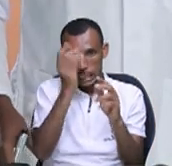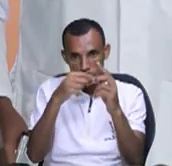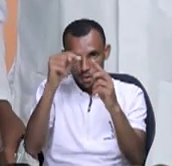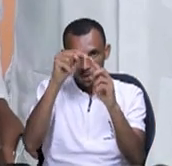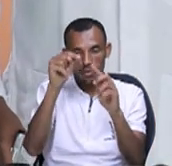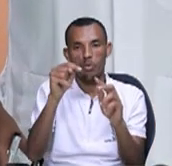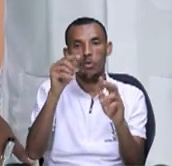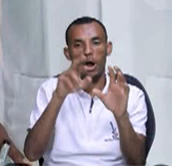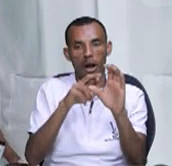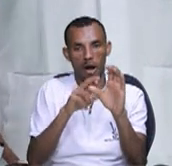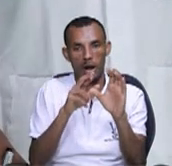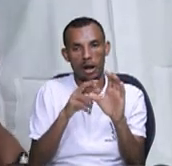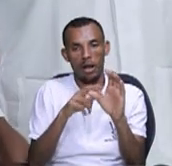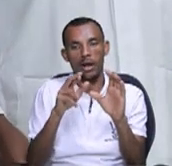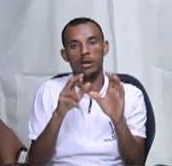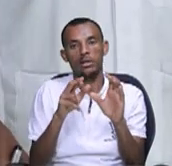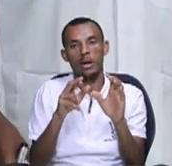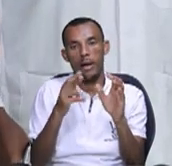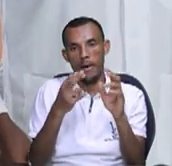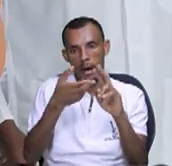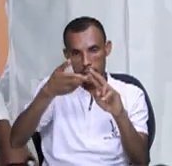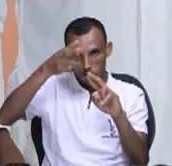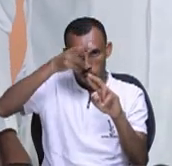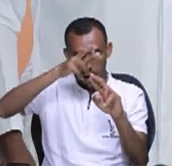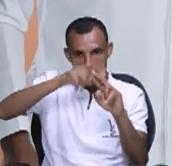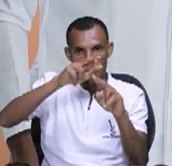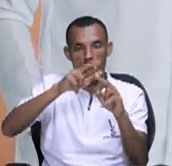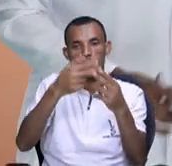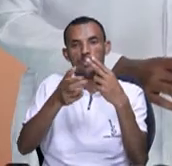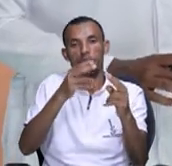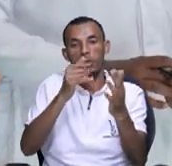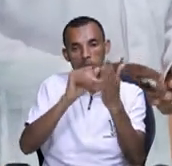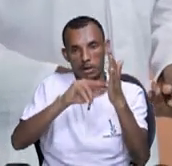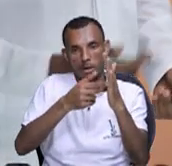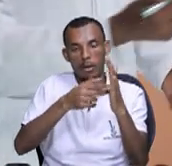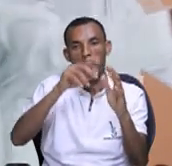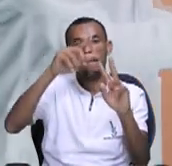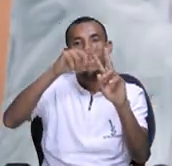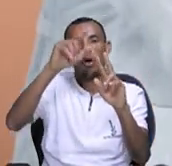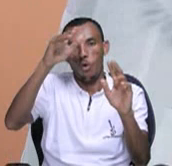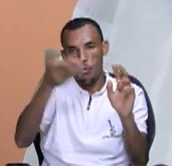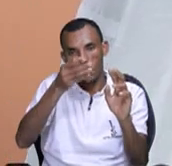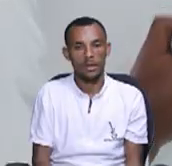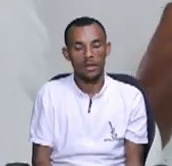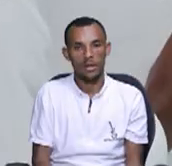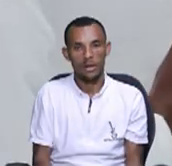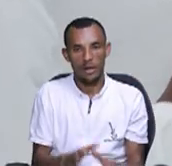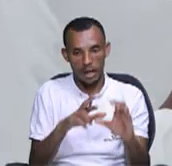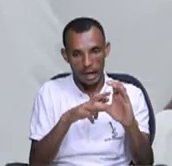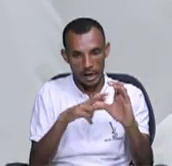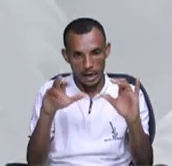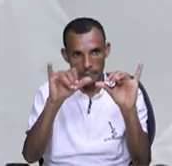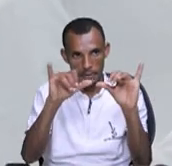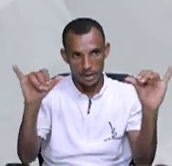radian multiplied by the reciprocal of that one, that means pi over 180 degree. Therefore, this means radian